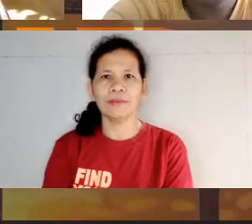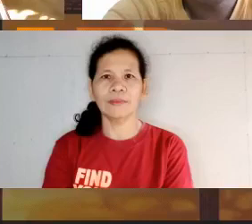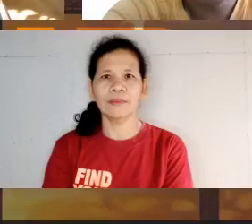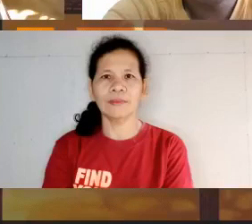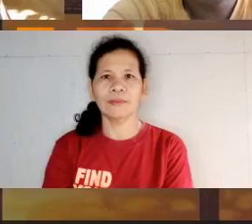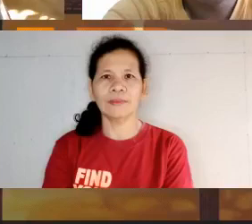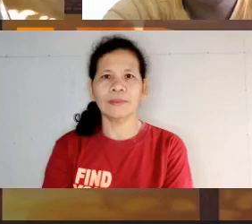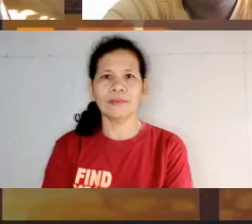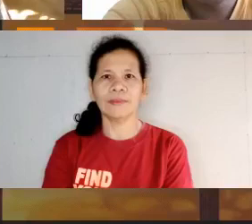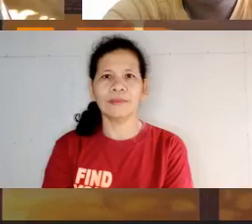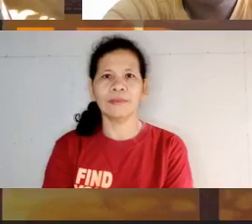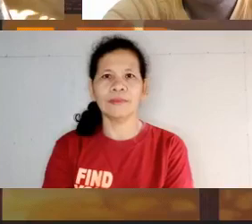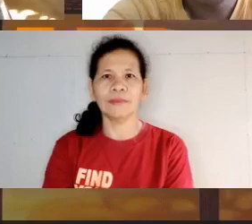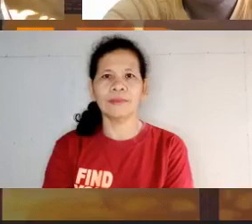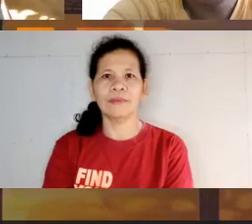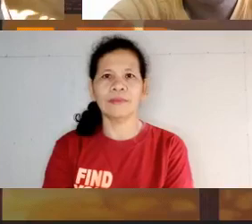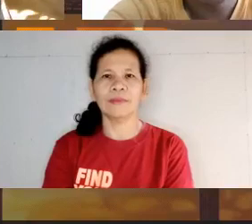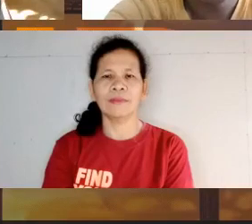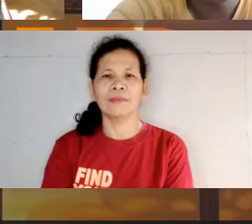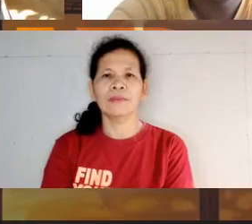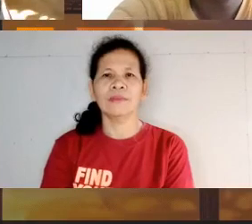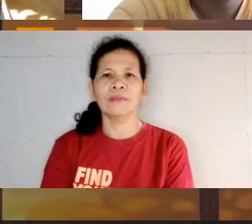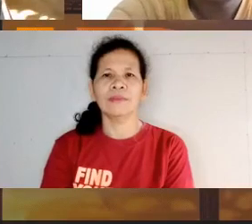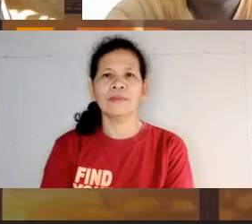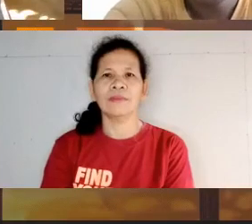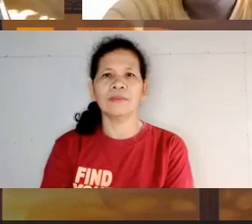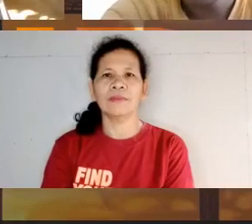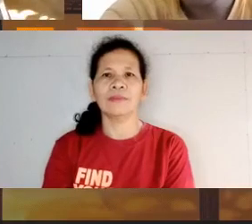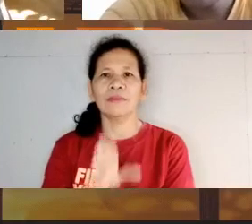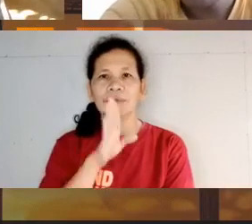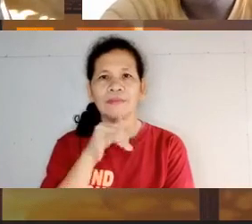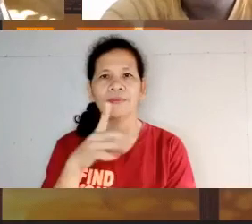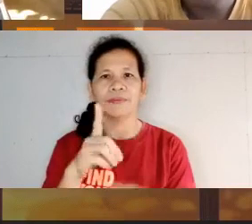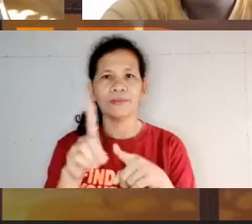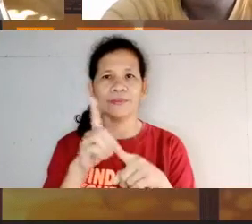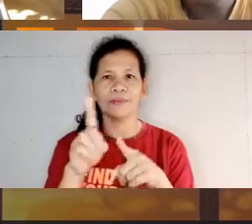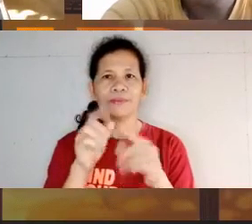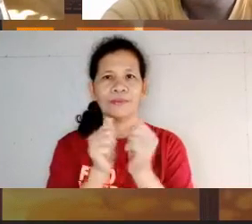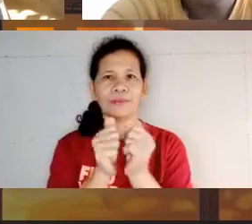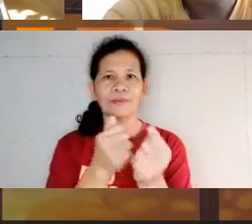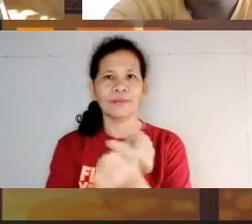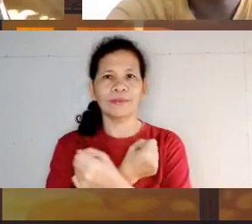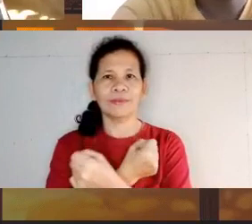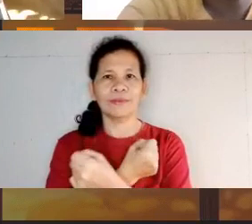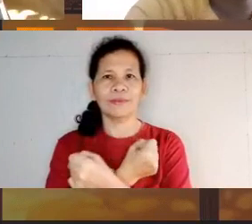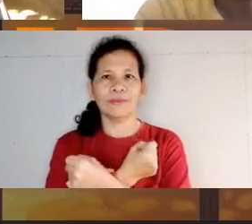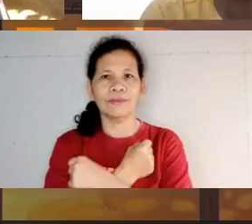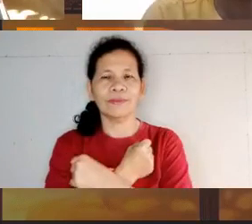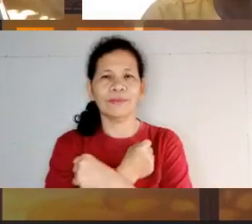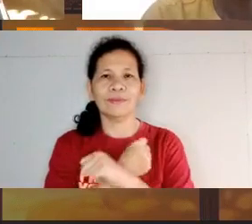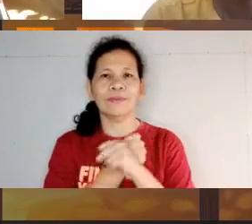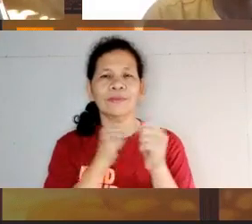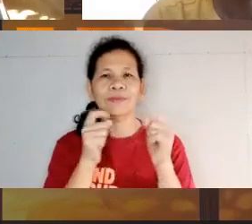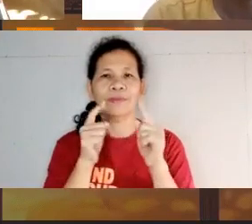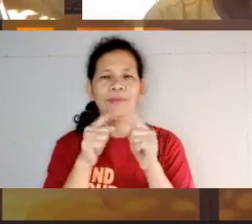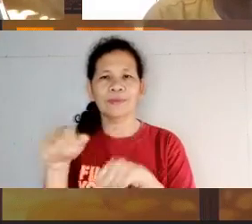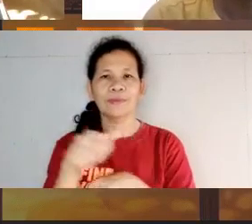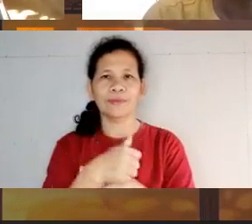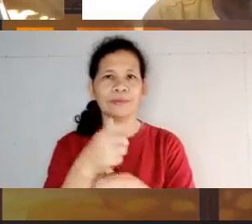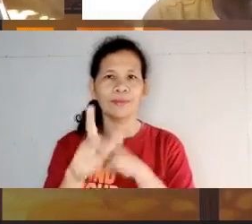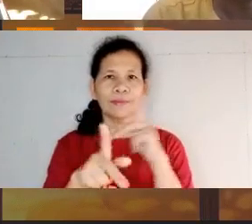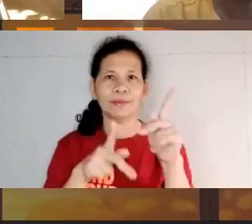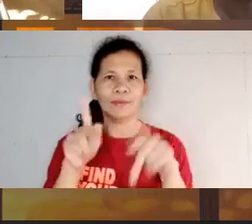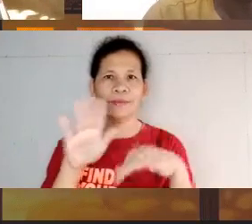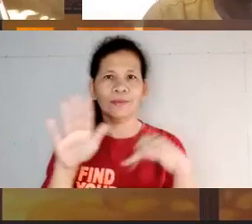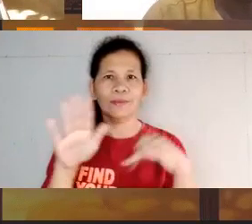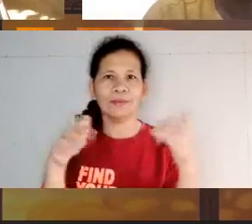siyang i-share na sabi niya, being disciplined with love and compassion to our fellow human being in all things